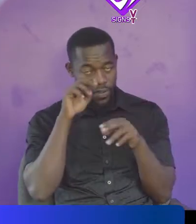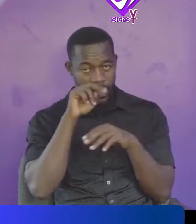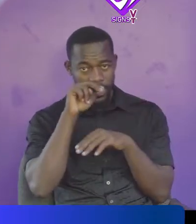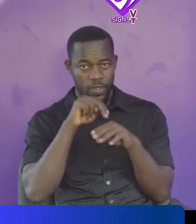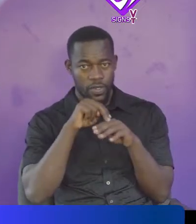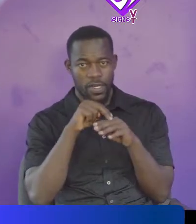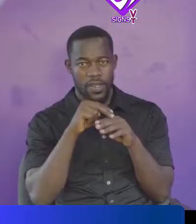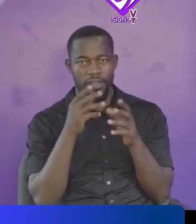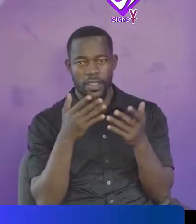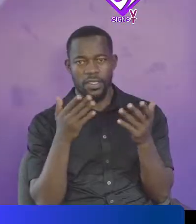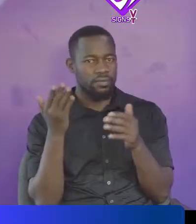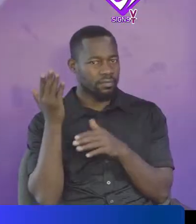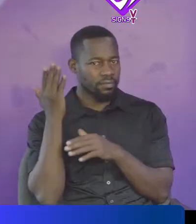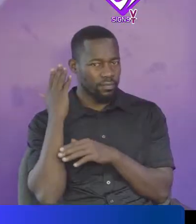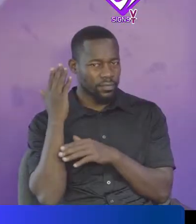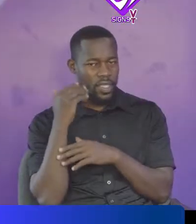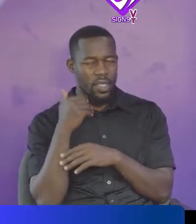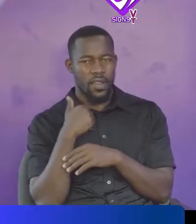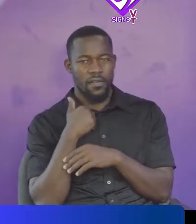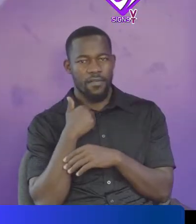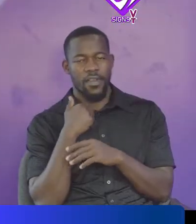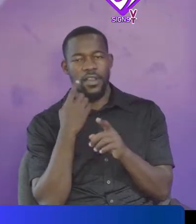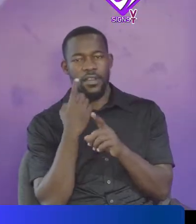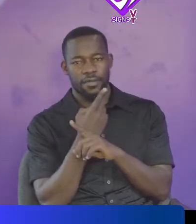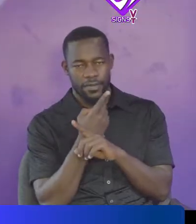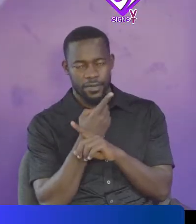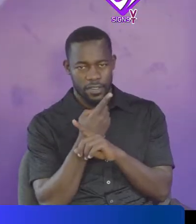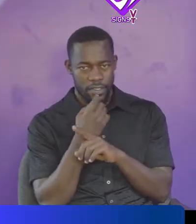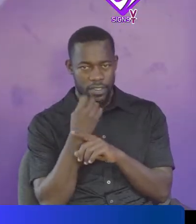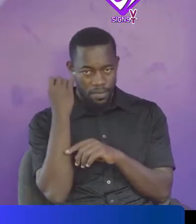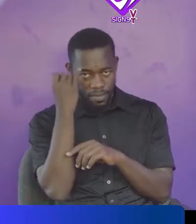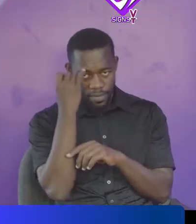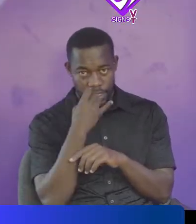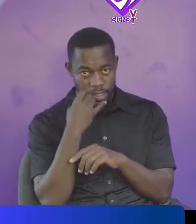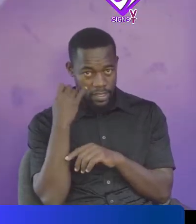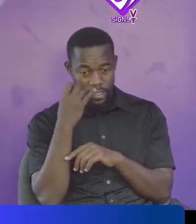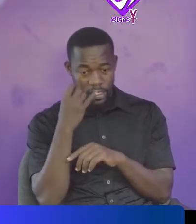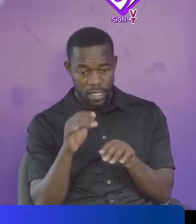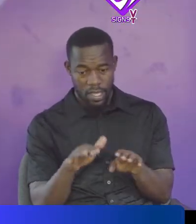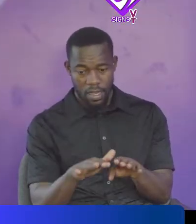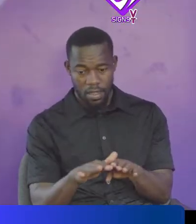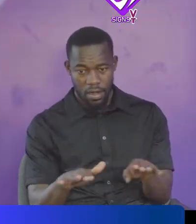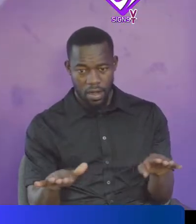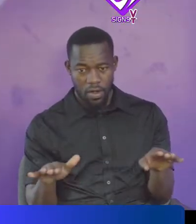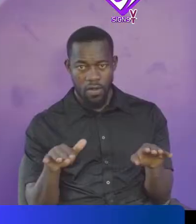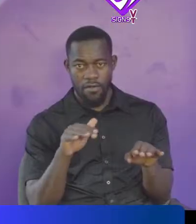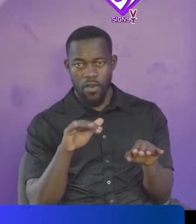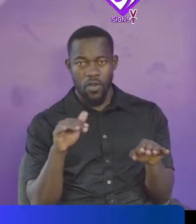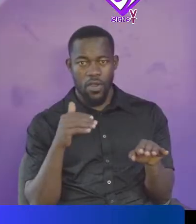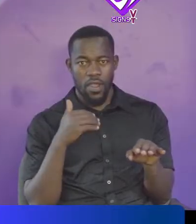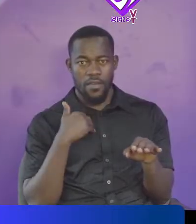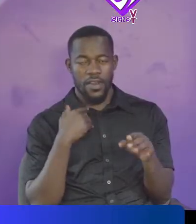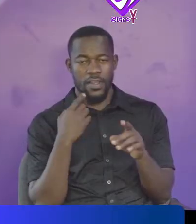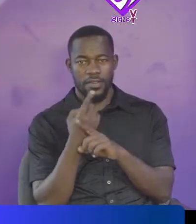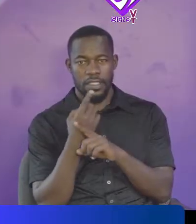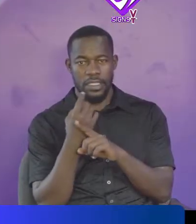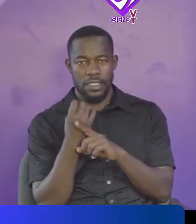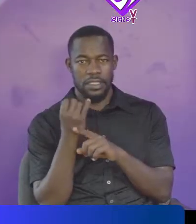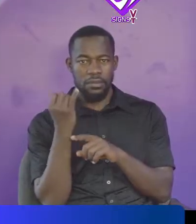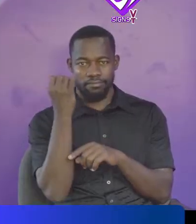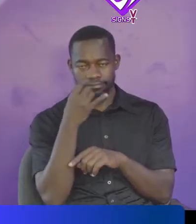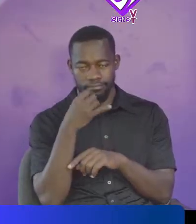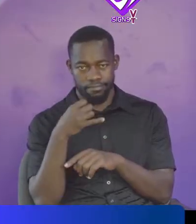have artifacts at the basement. It's called, in fact, the ground floor, it's called the Art Gallery. The Art Gallery